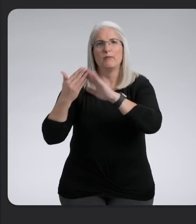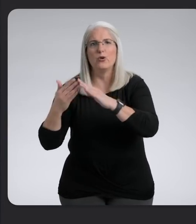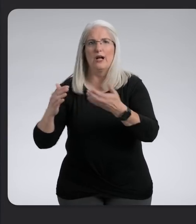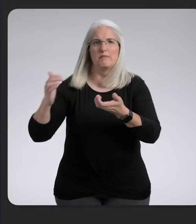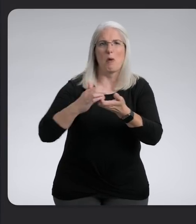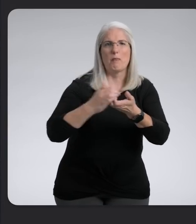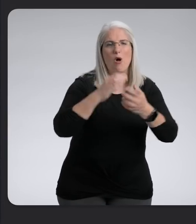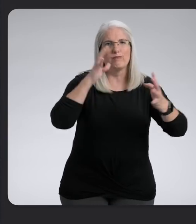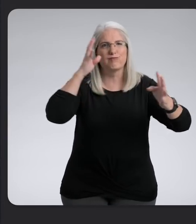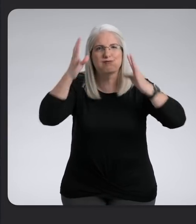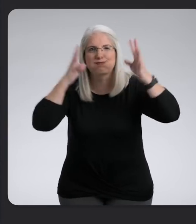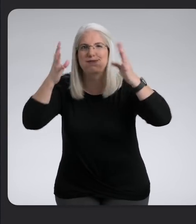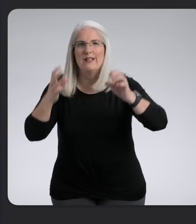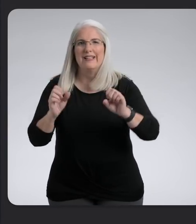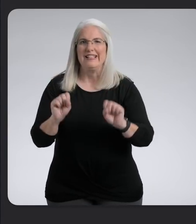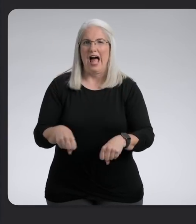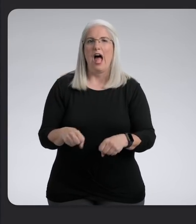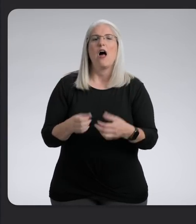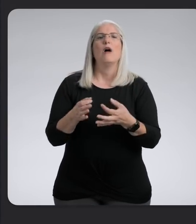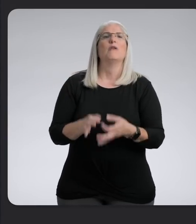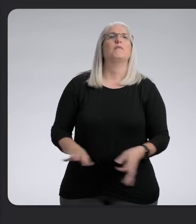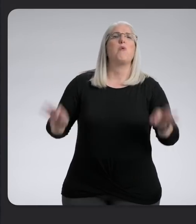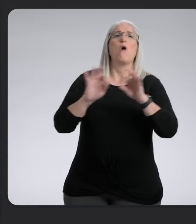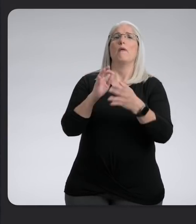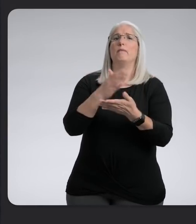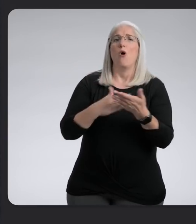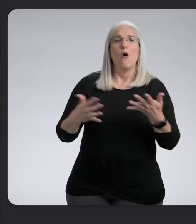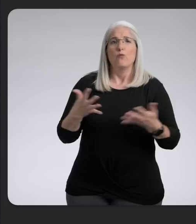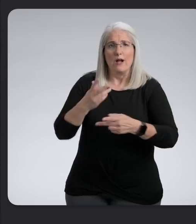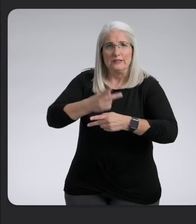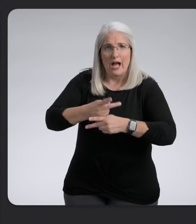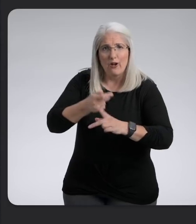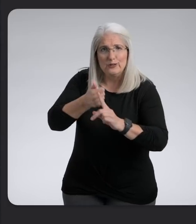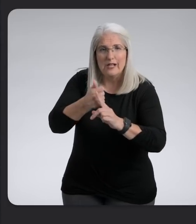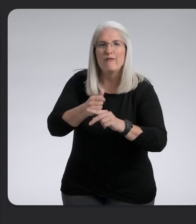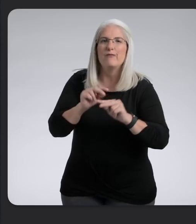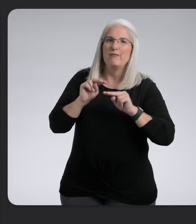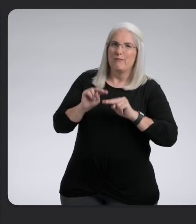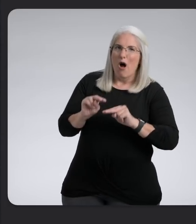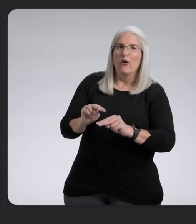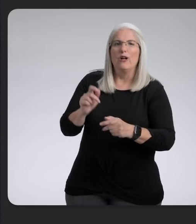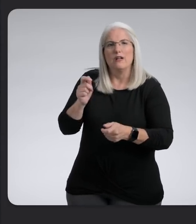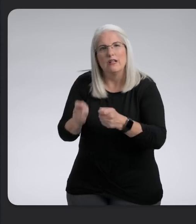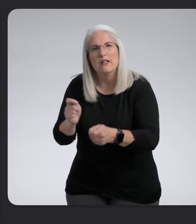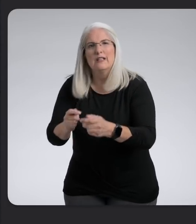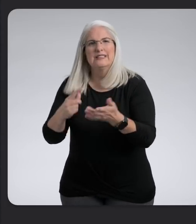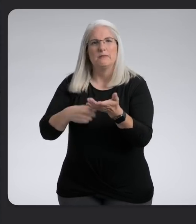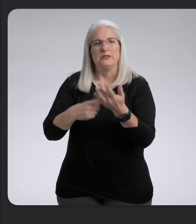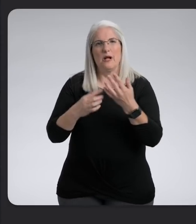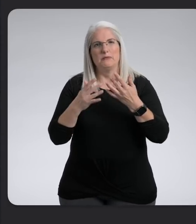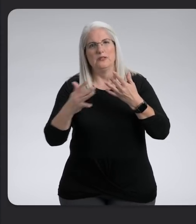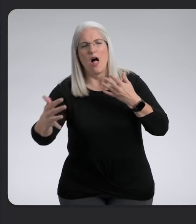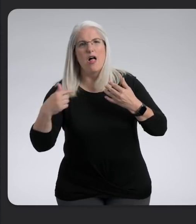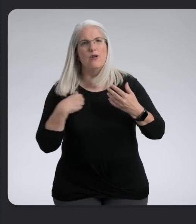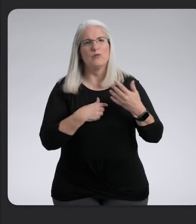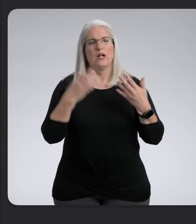part of taking care of yourself is monitoring changes in your health, which can be subtle and easy to miss over time. So this year, we're offering